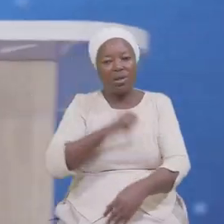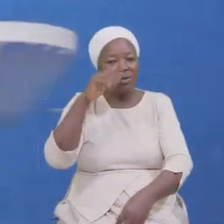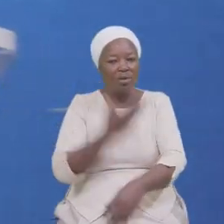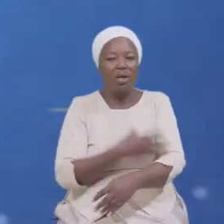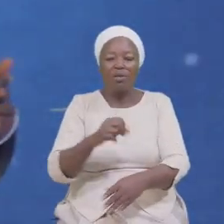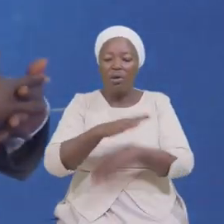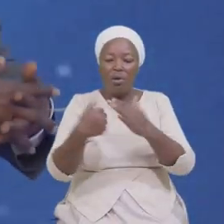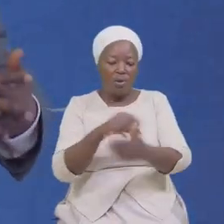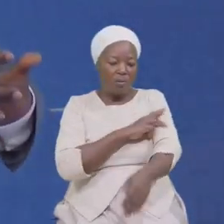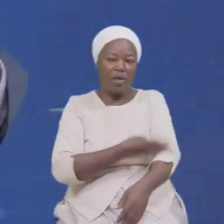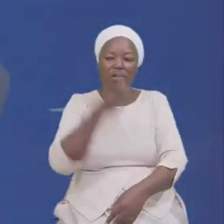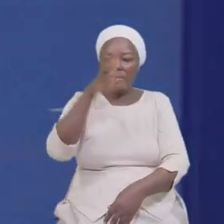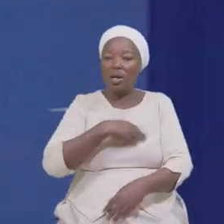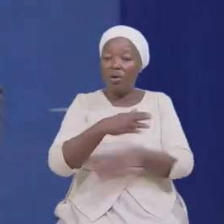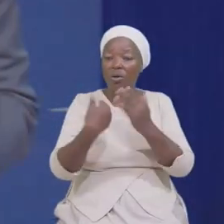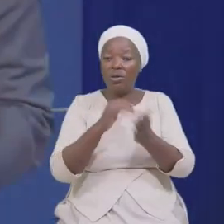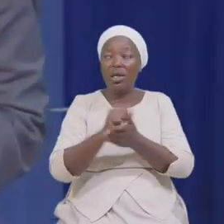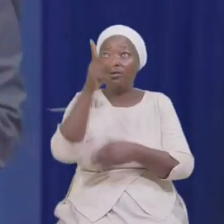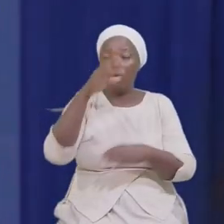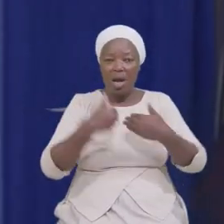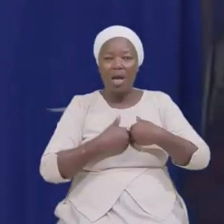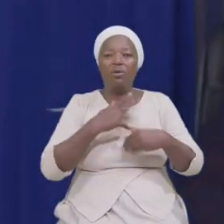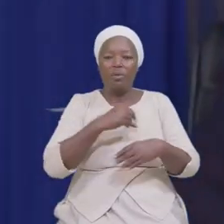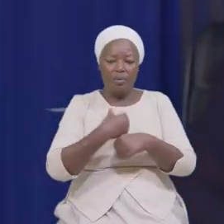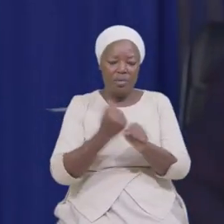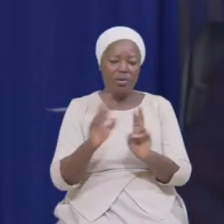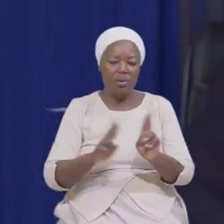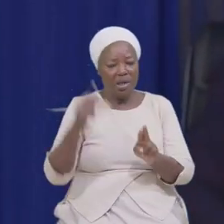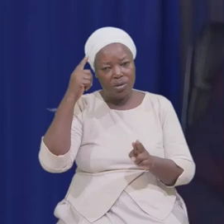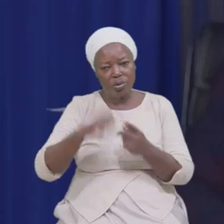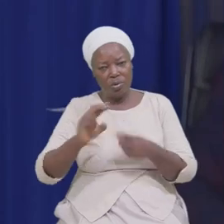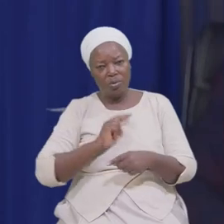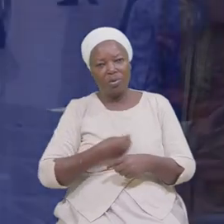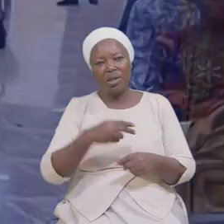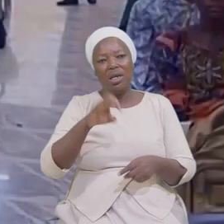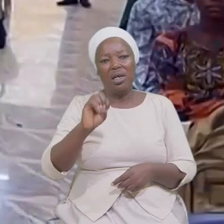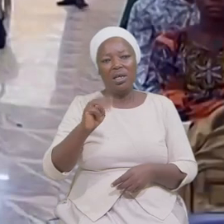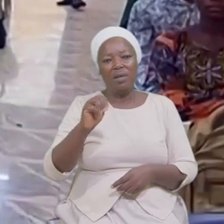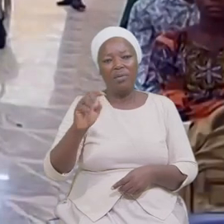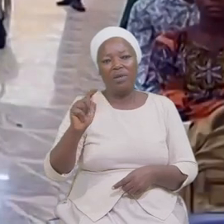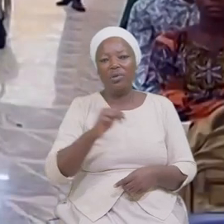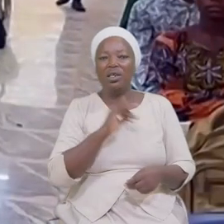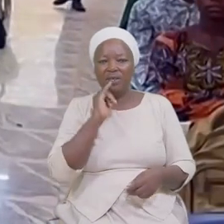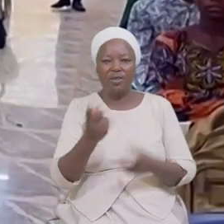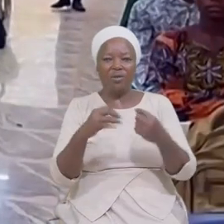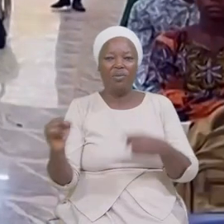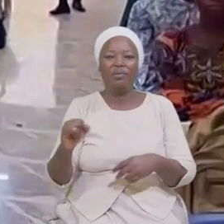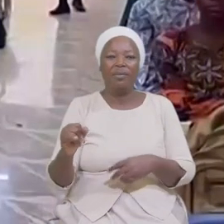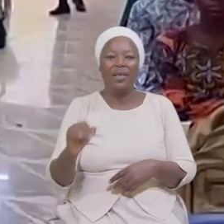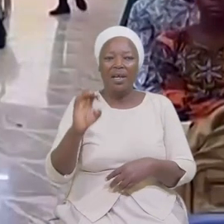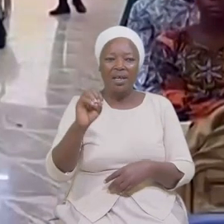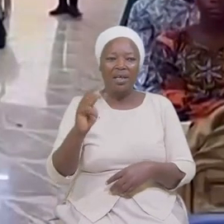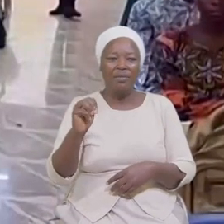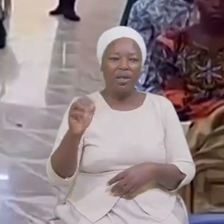God has will be made available to us. Emmanuel is come. And Emmanuel is